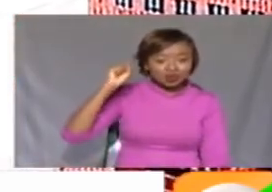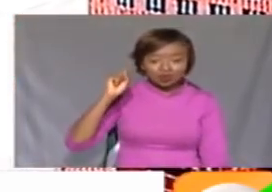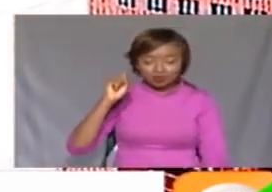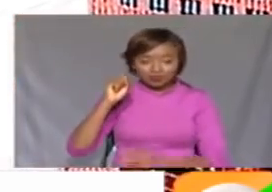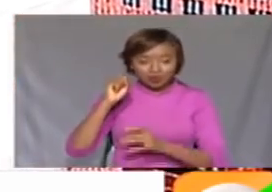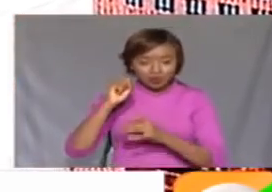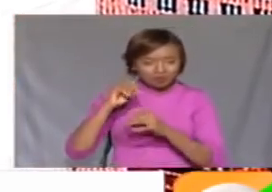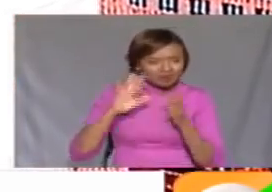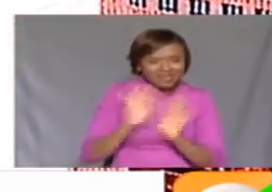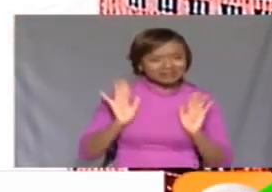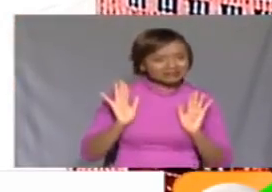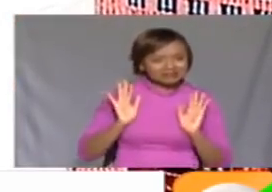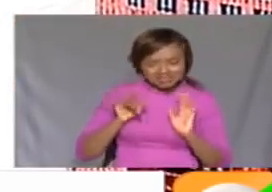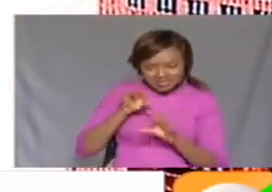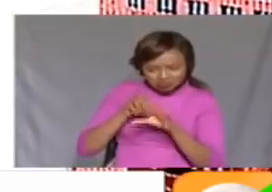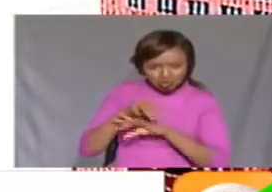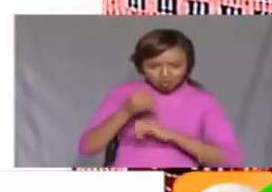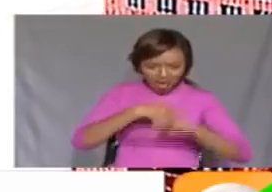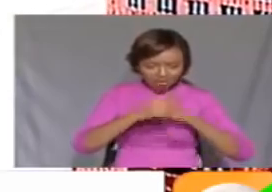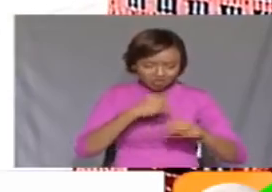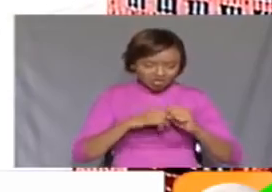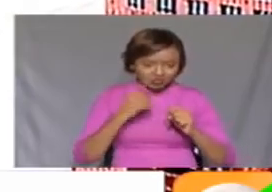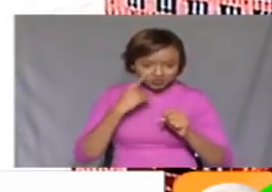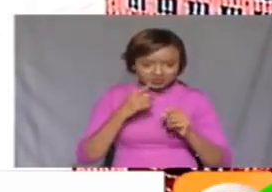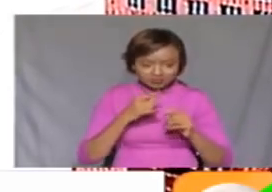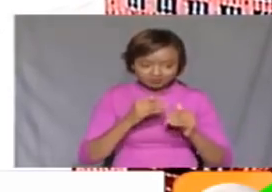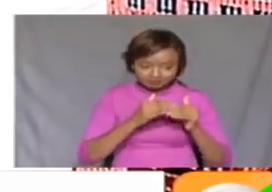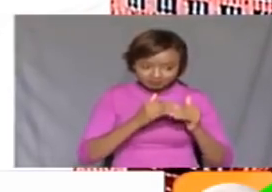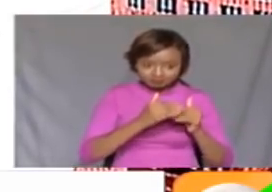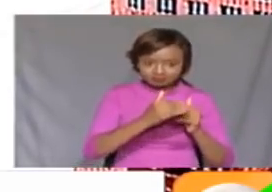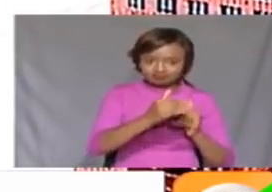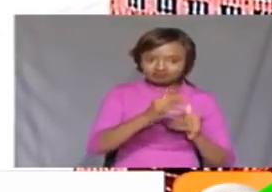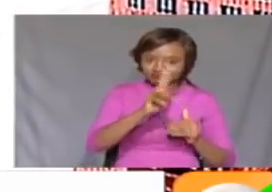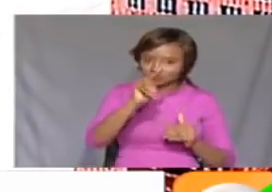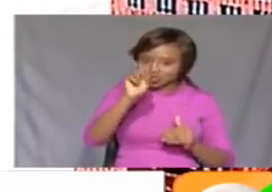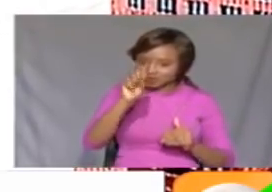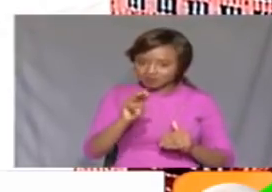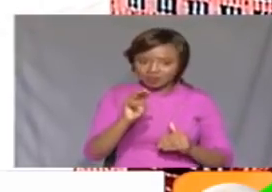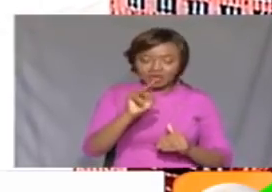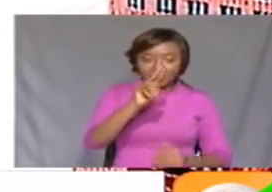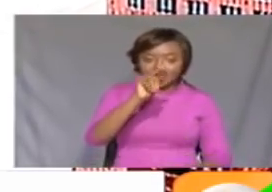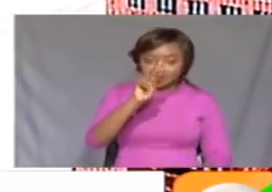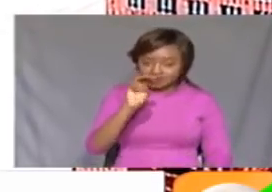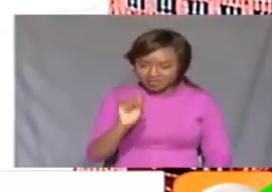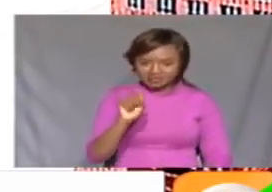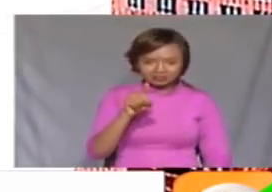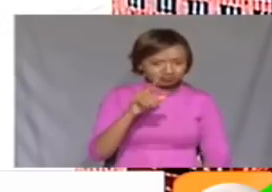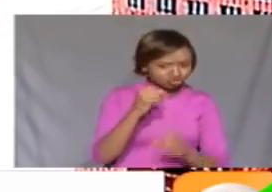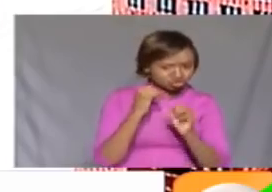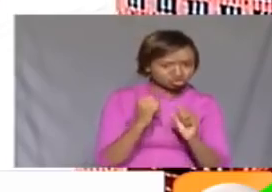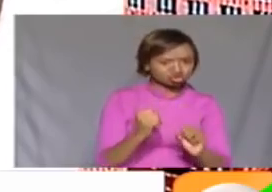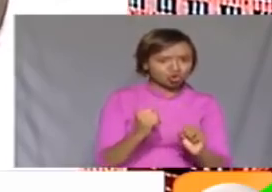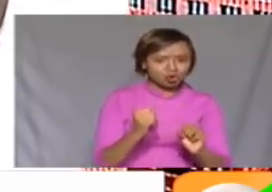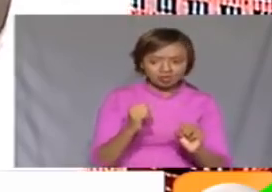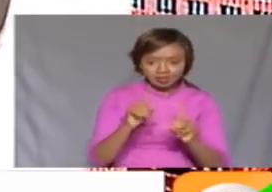side to fight. So we'll see a more assertive NMS. We'll see a more assertive national government. We